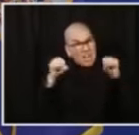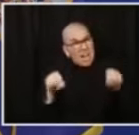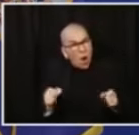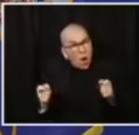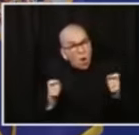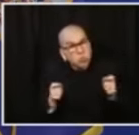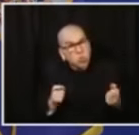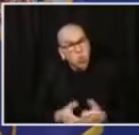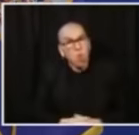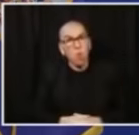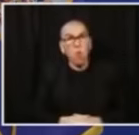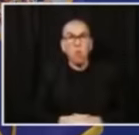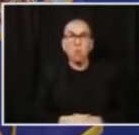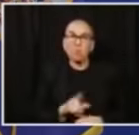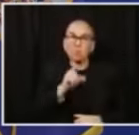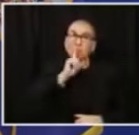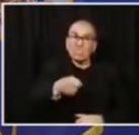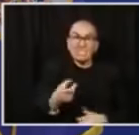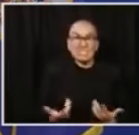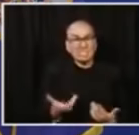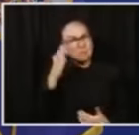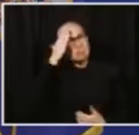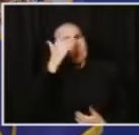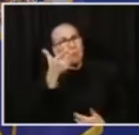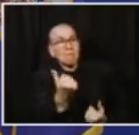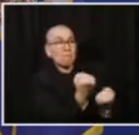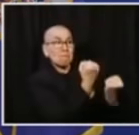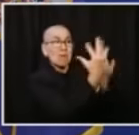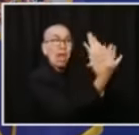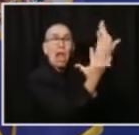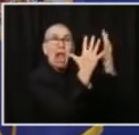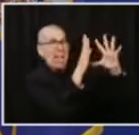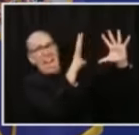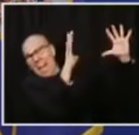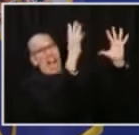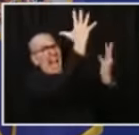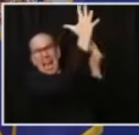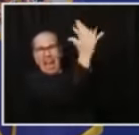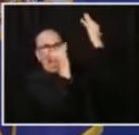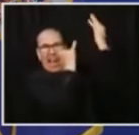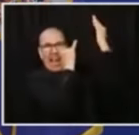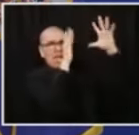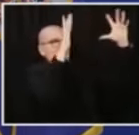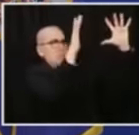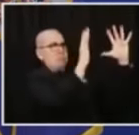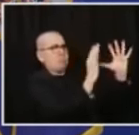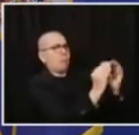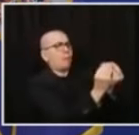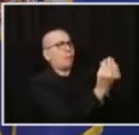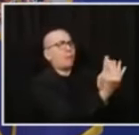to make this forest fire a little smaller, to make it easier for that fire hose to do its job faster.